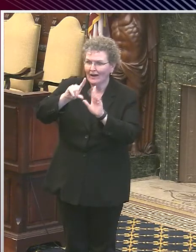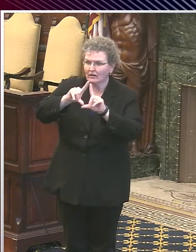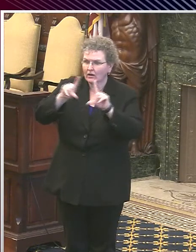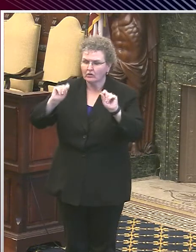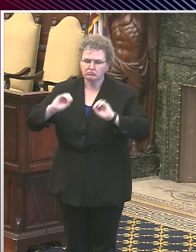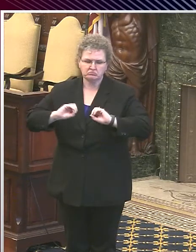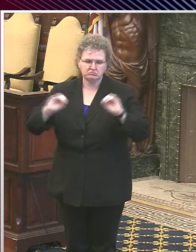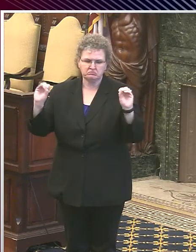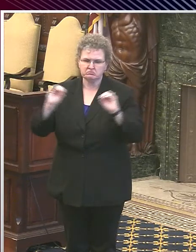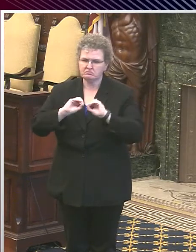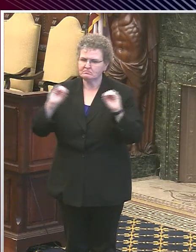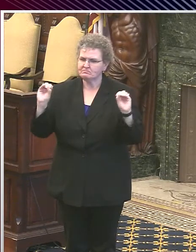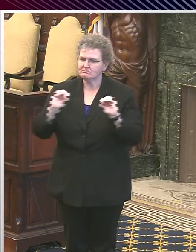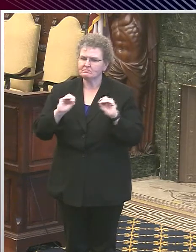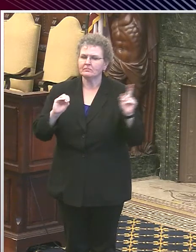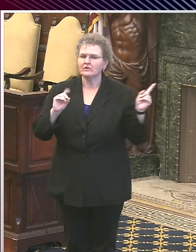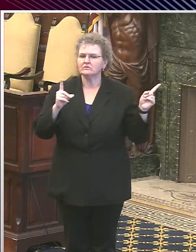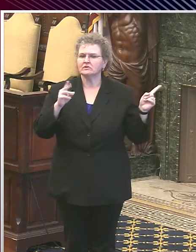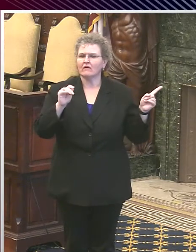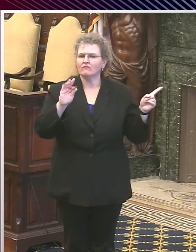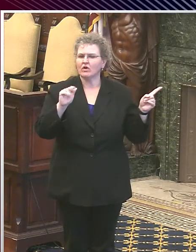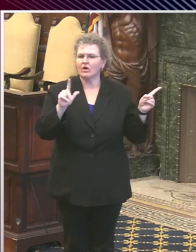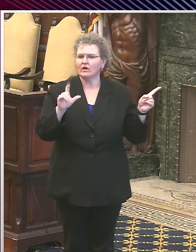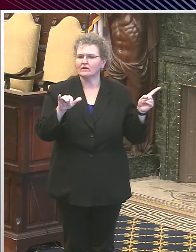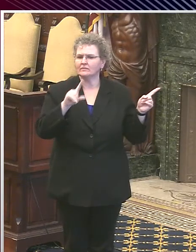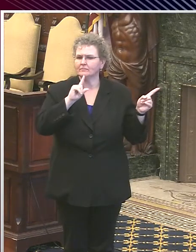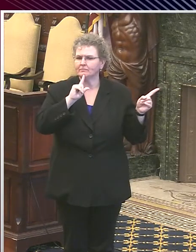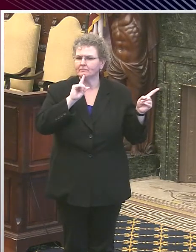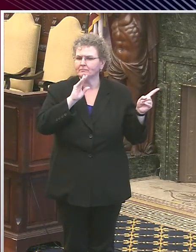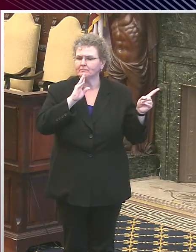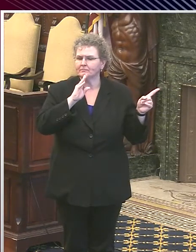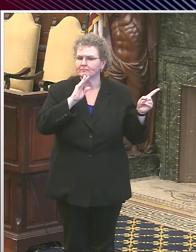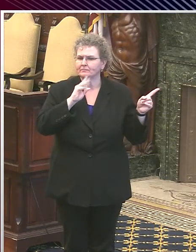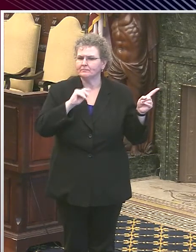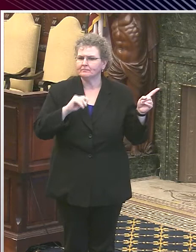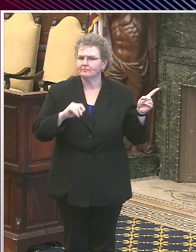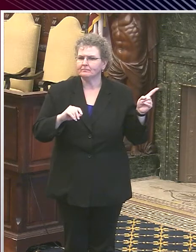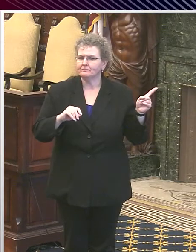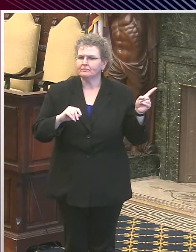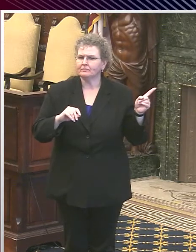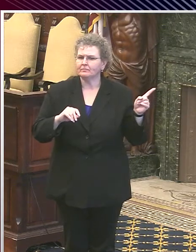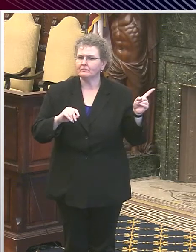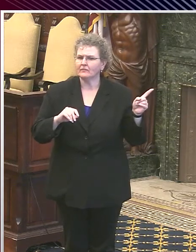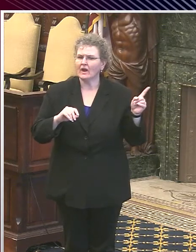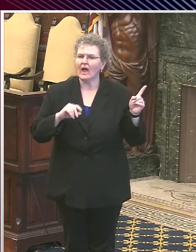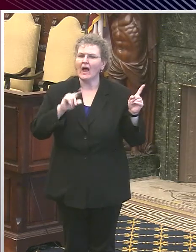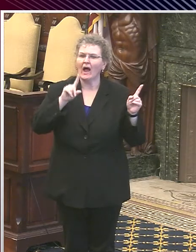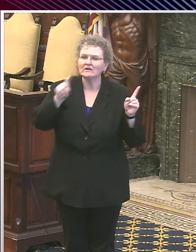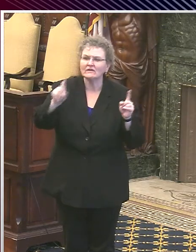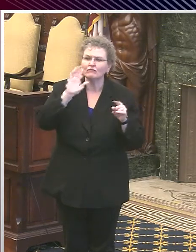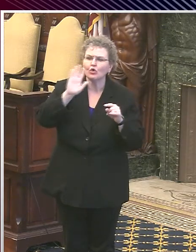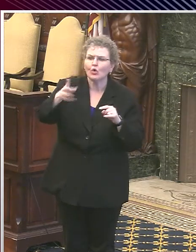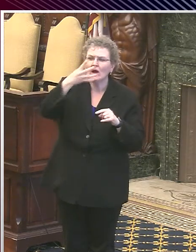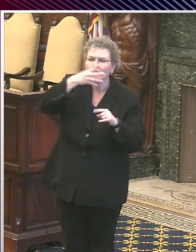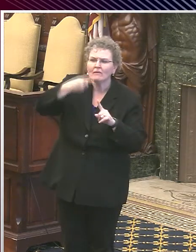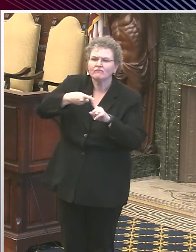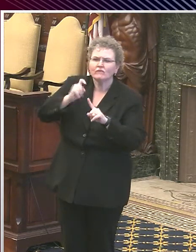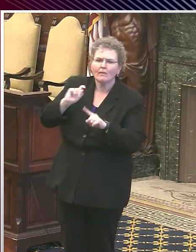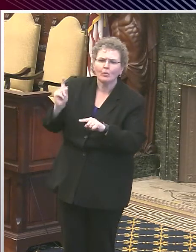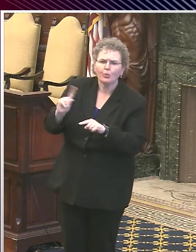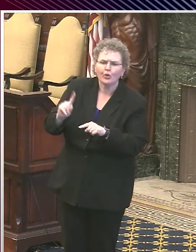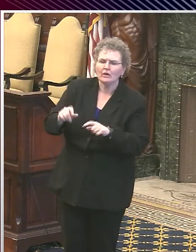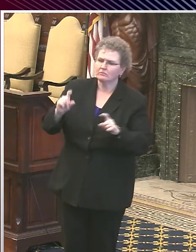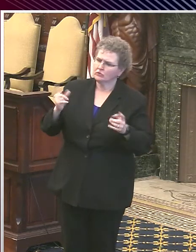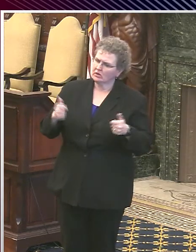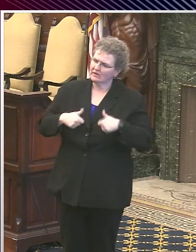just specify that further. So yeah, we're not going to collect any information about immigration status. People do need to be Philadelphia residents, but